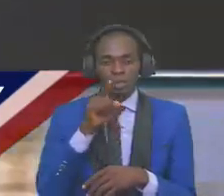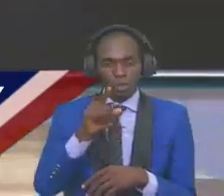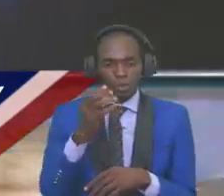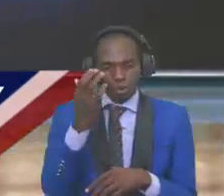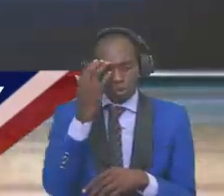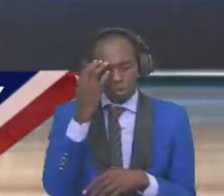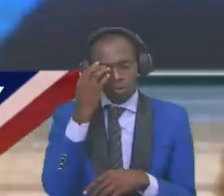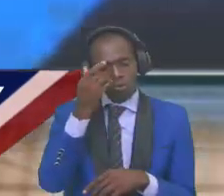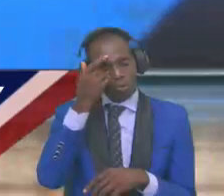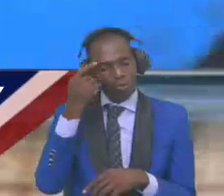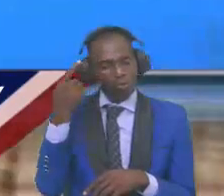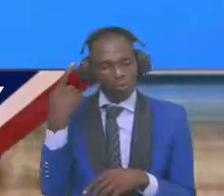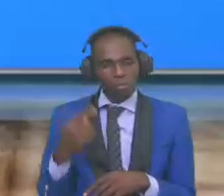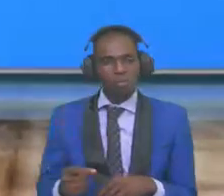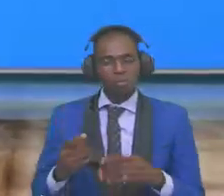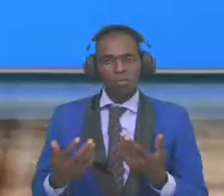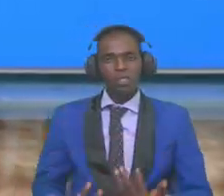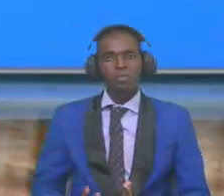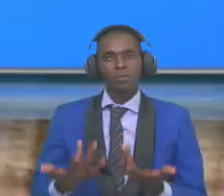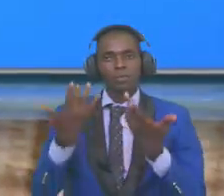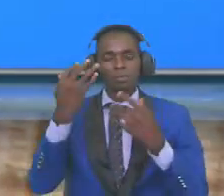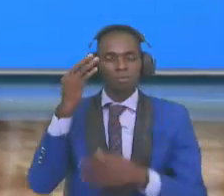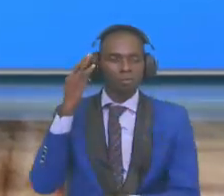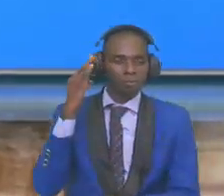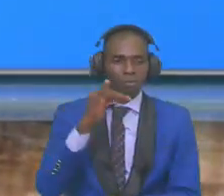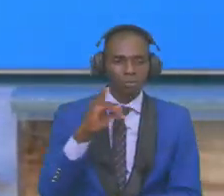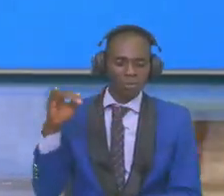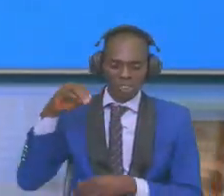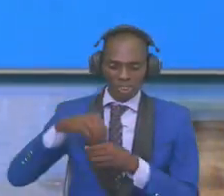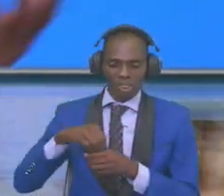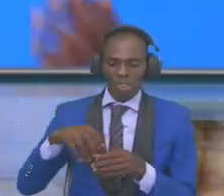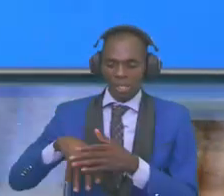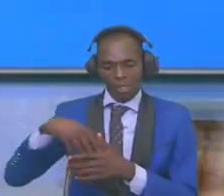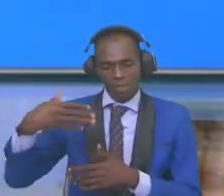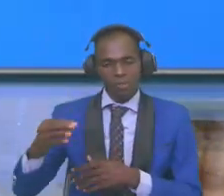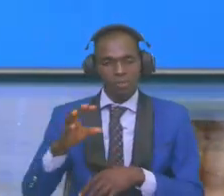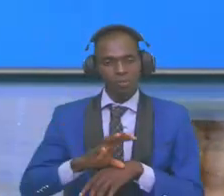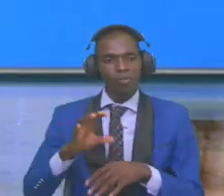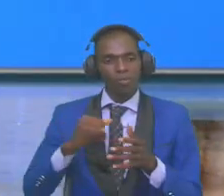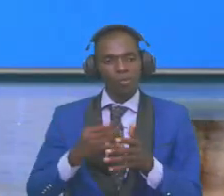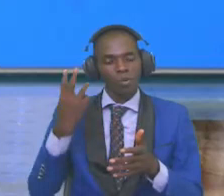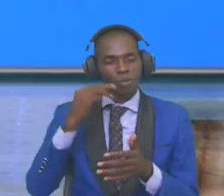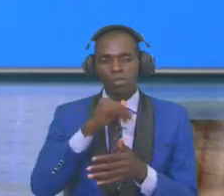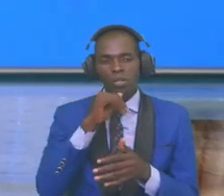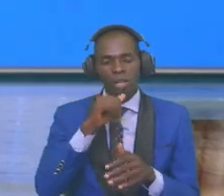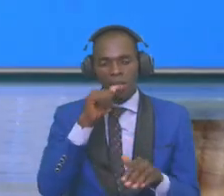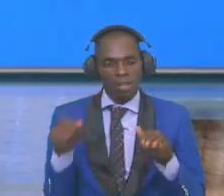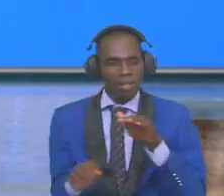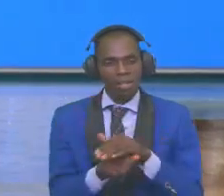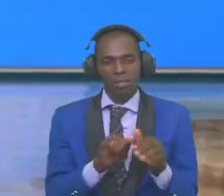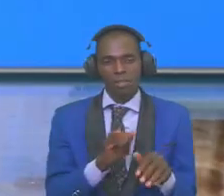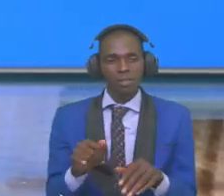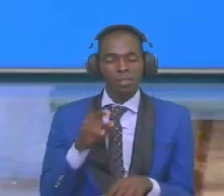ministry in the midst of the church and outside the church, it was not hidden. You know,